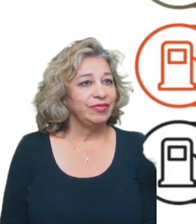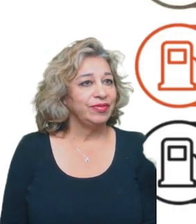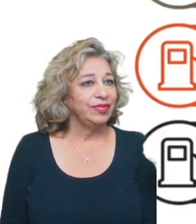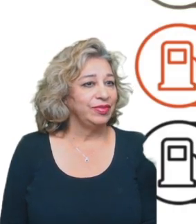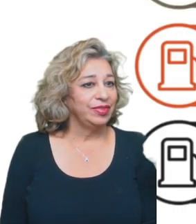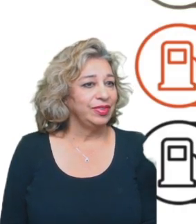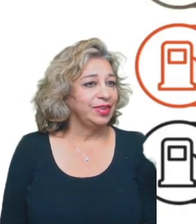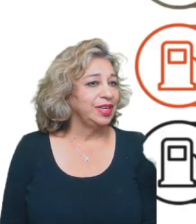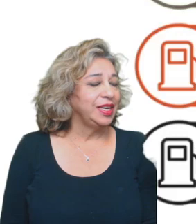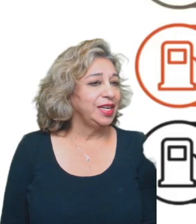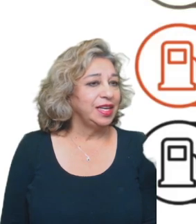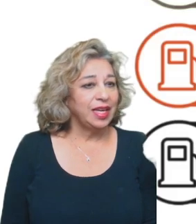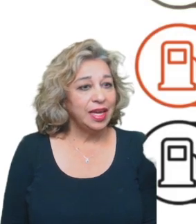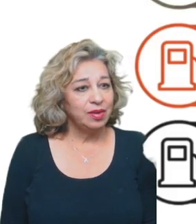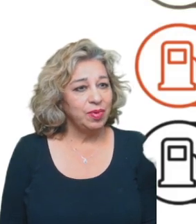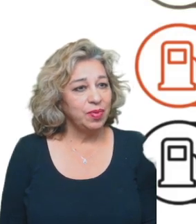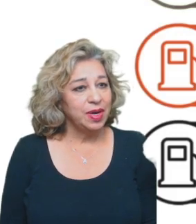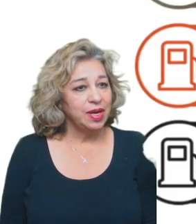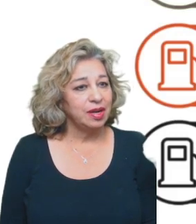let's see.